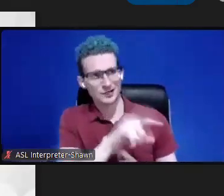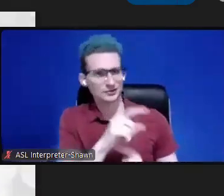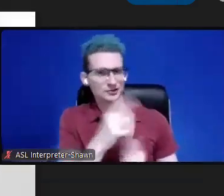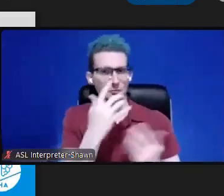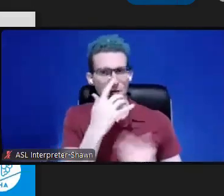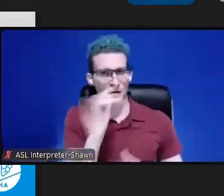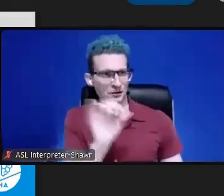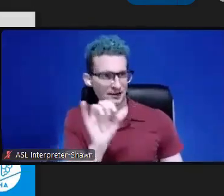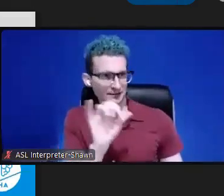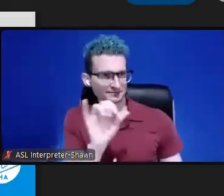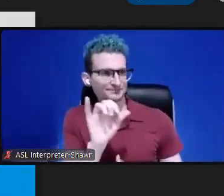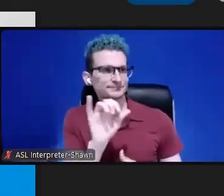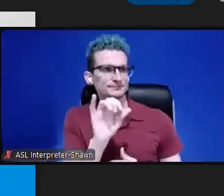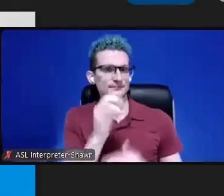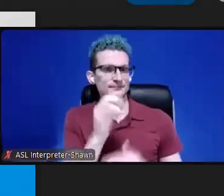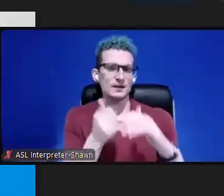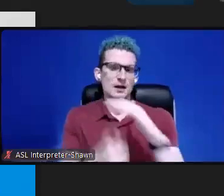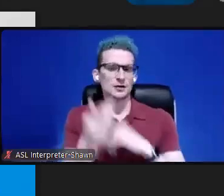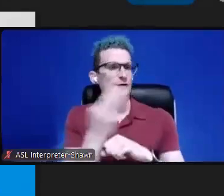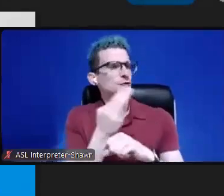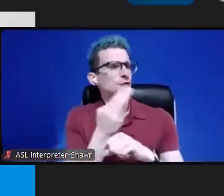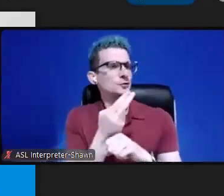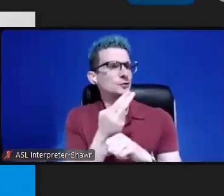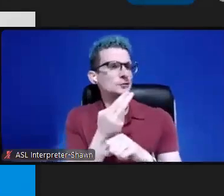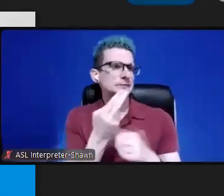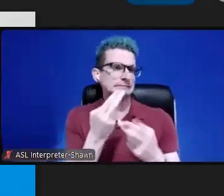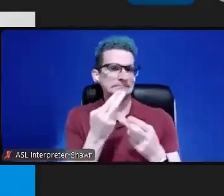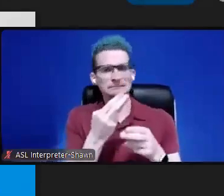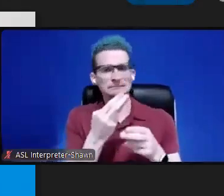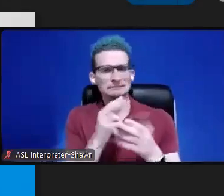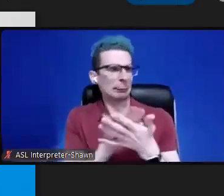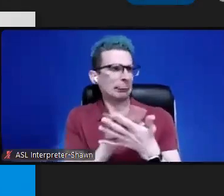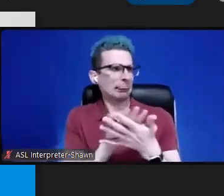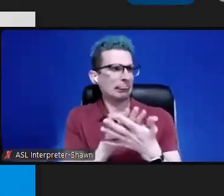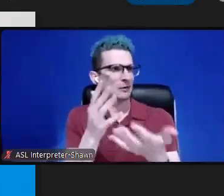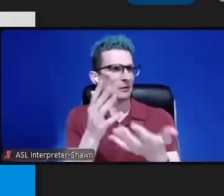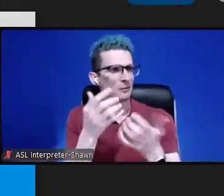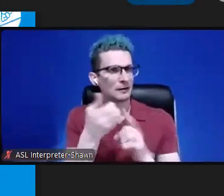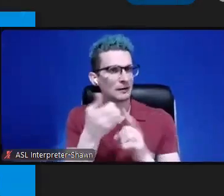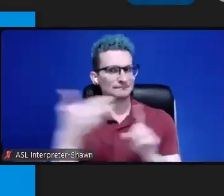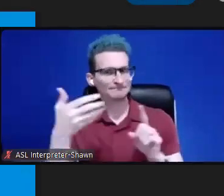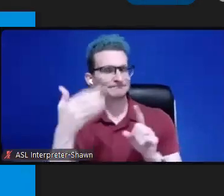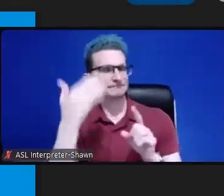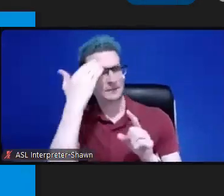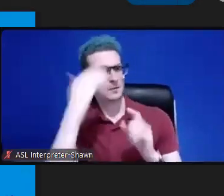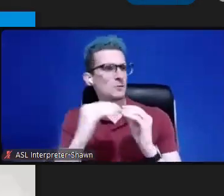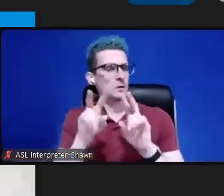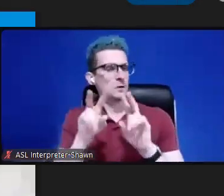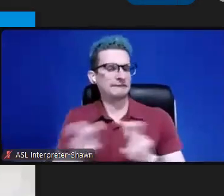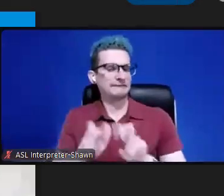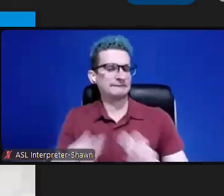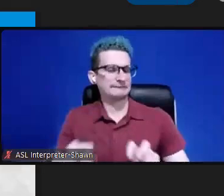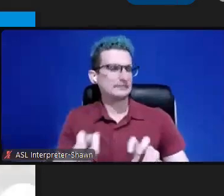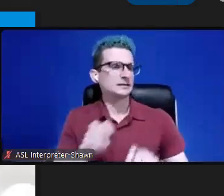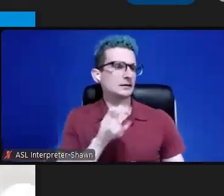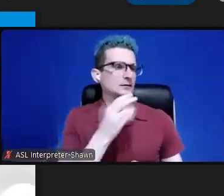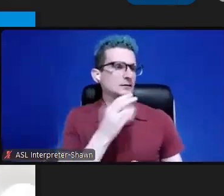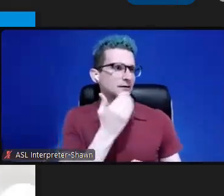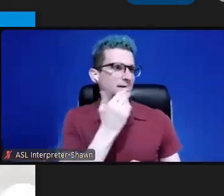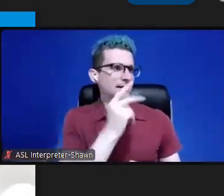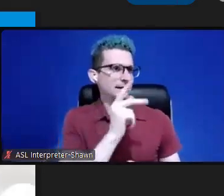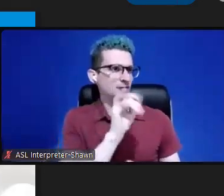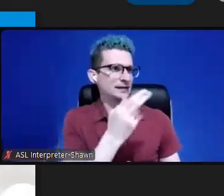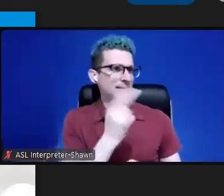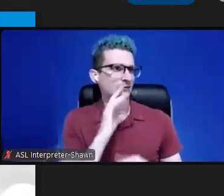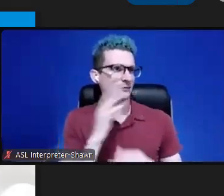just to say underutilization, we want to know more. So we'll make sure to get those answers, Keith. Thanks for. Right, because last